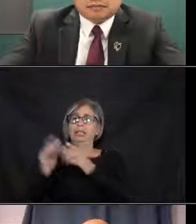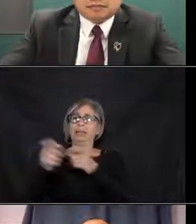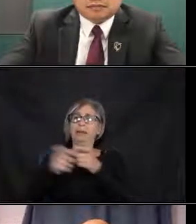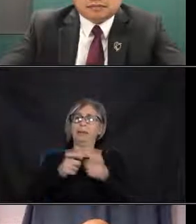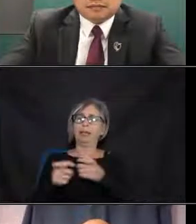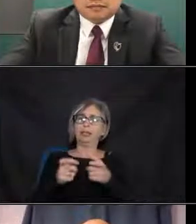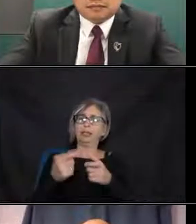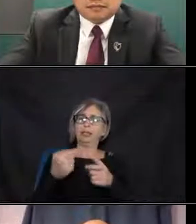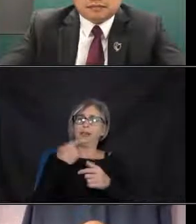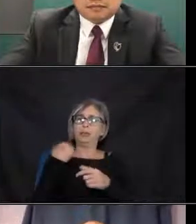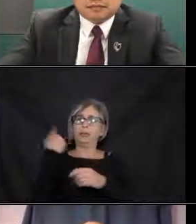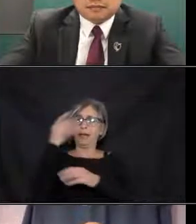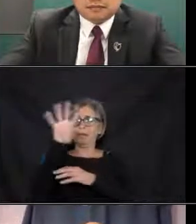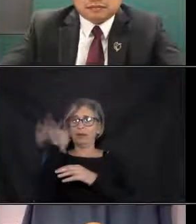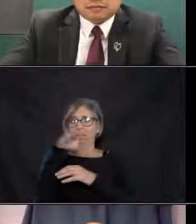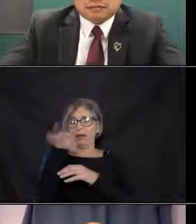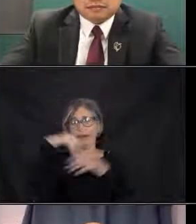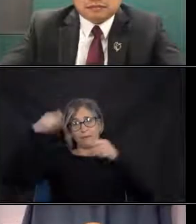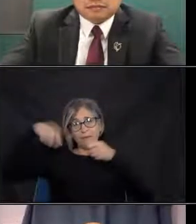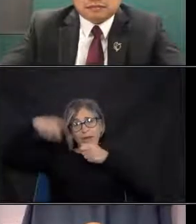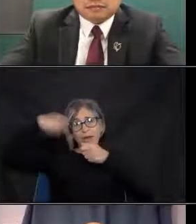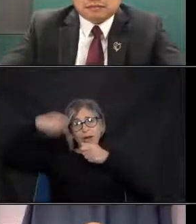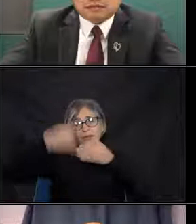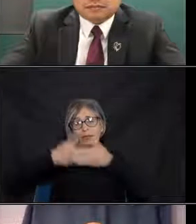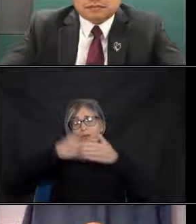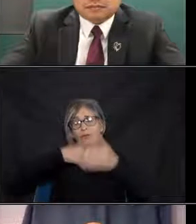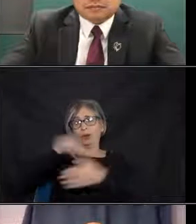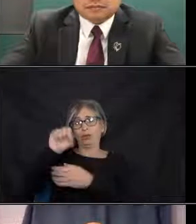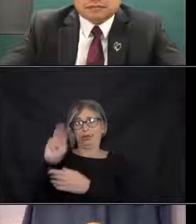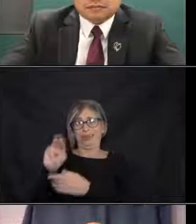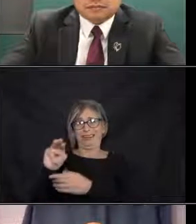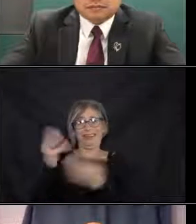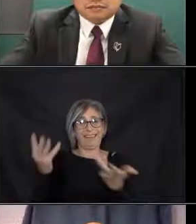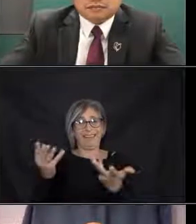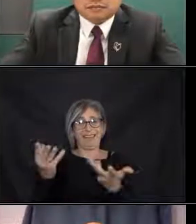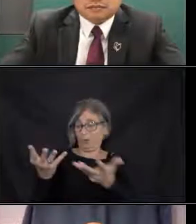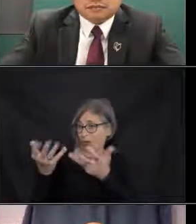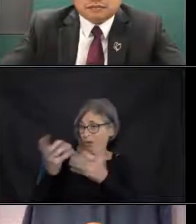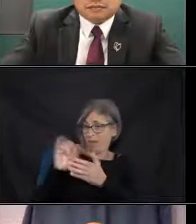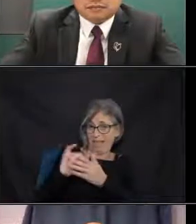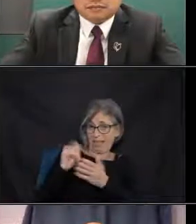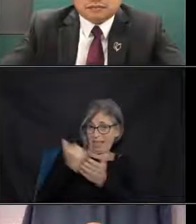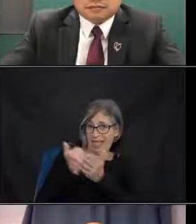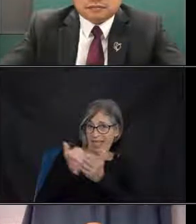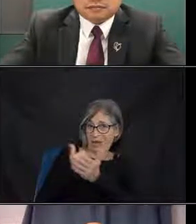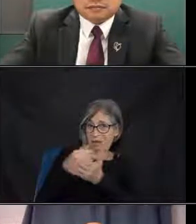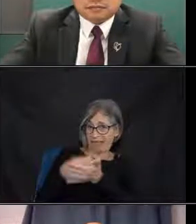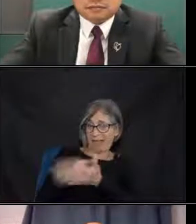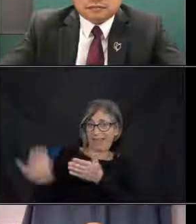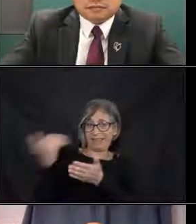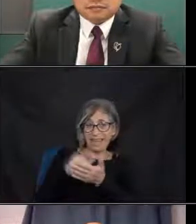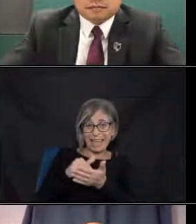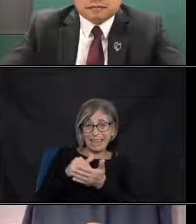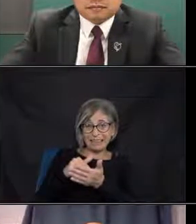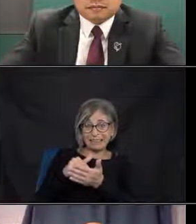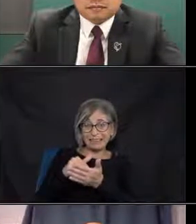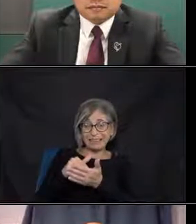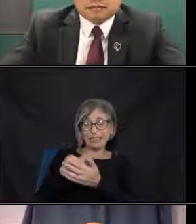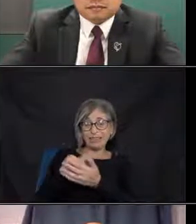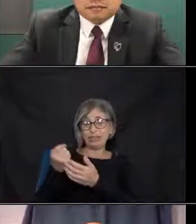have a videographer before social media. Is that something that we want to help start funding so that we are giving